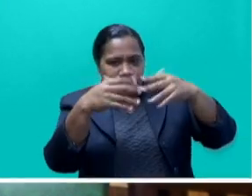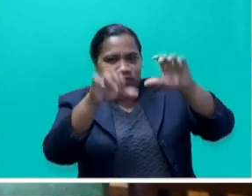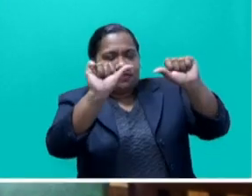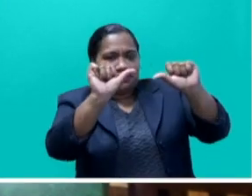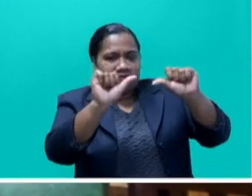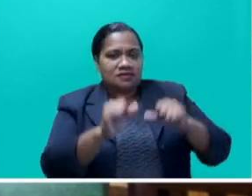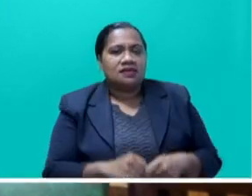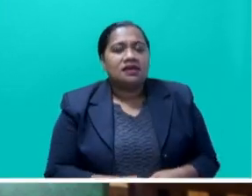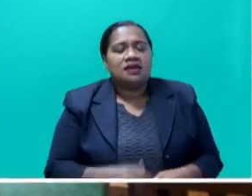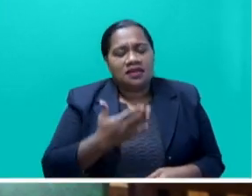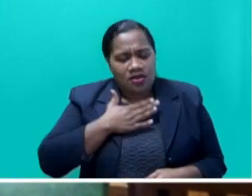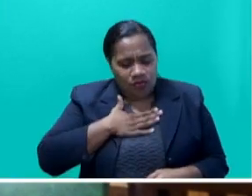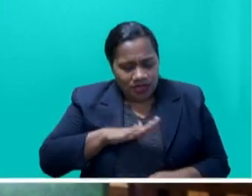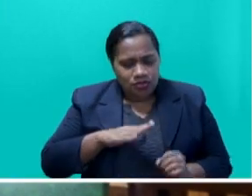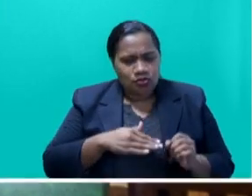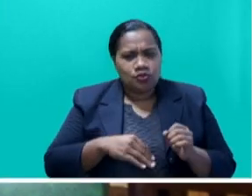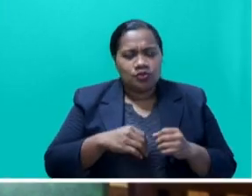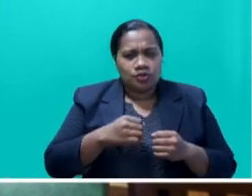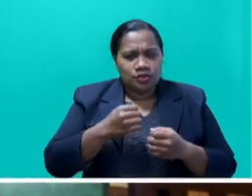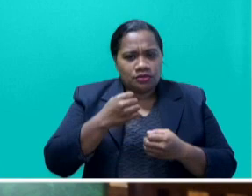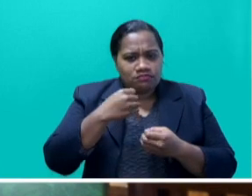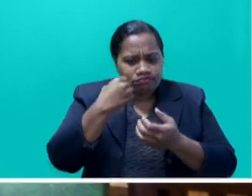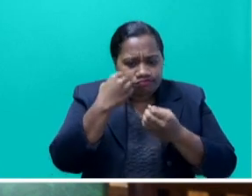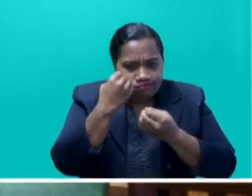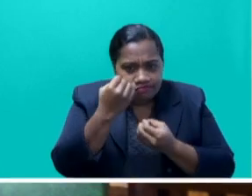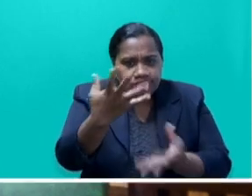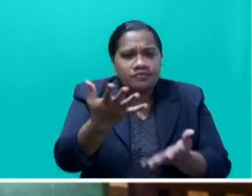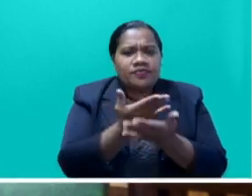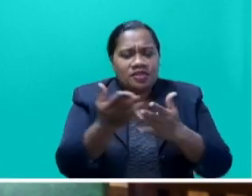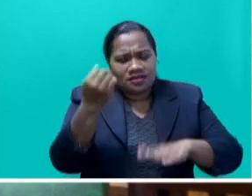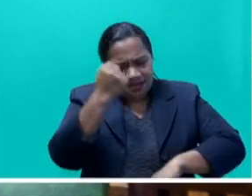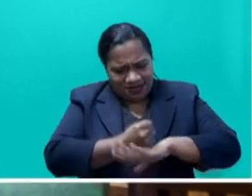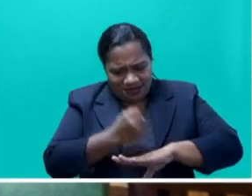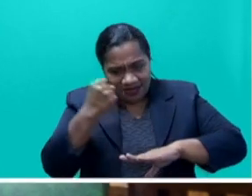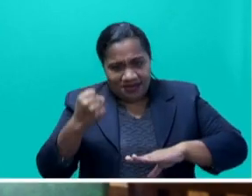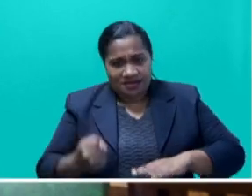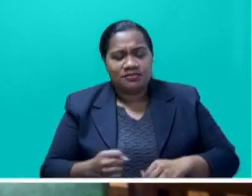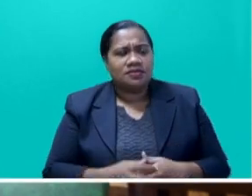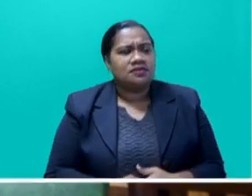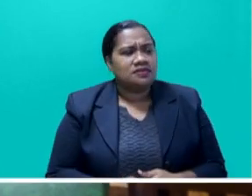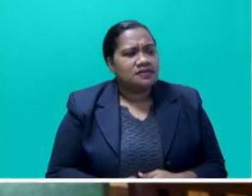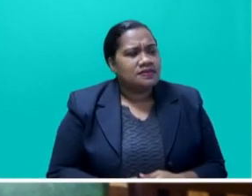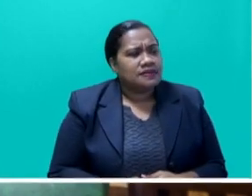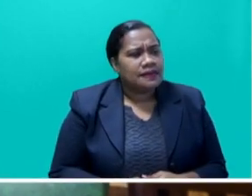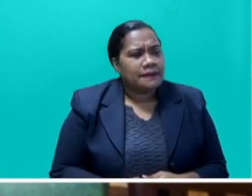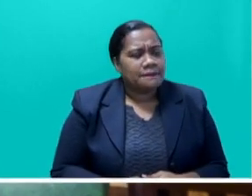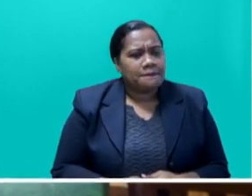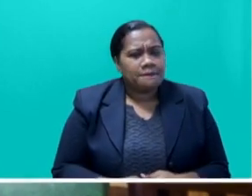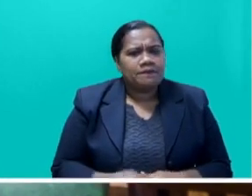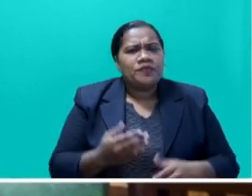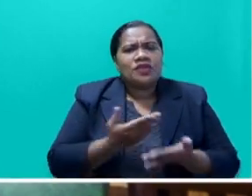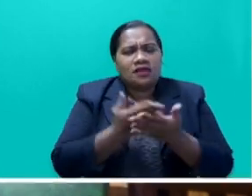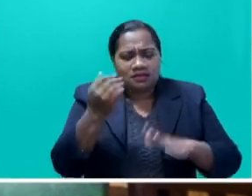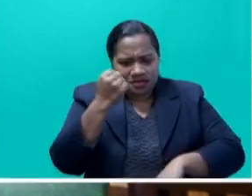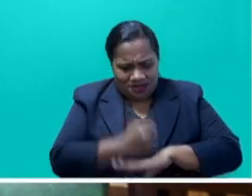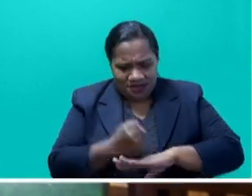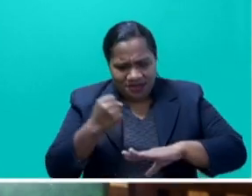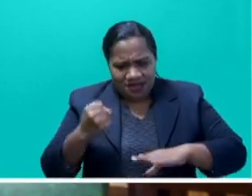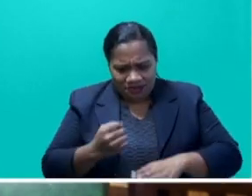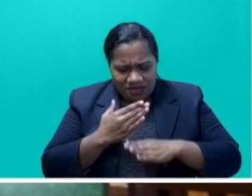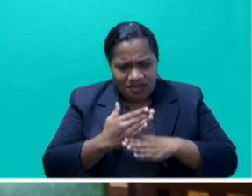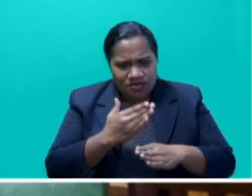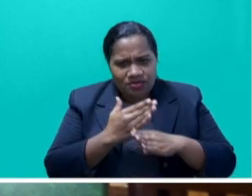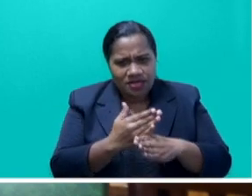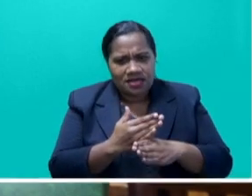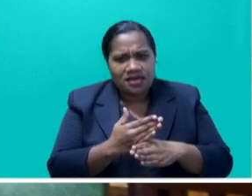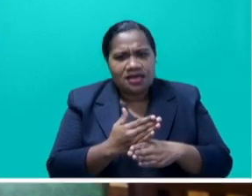I wish to outline how the government through my portfolio ministries and line departments aim to fight and win the battle against this pandemic. But before doing so,